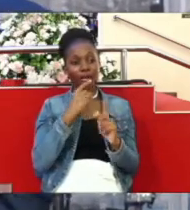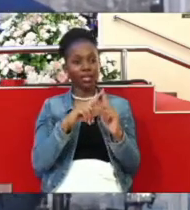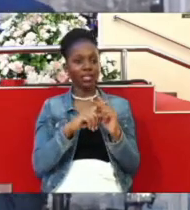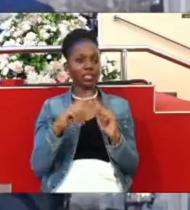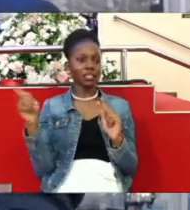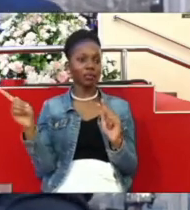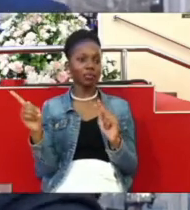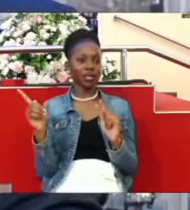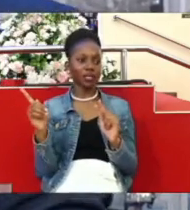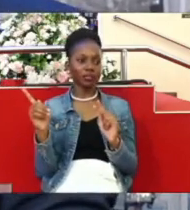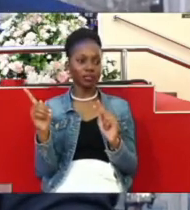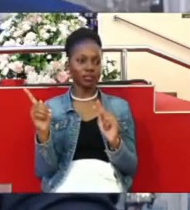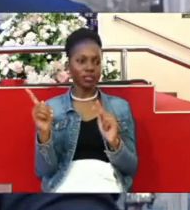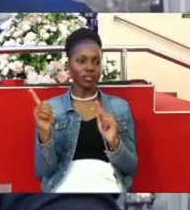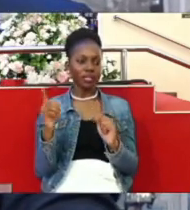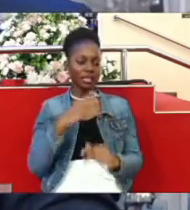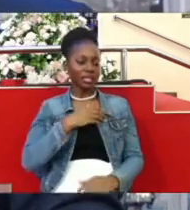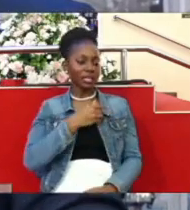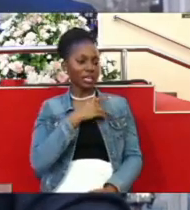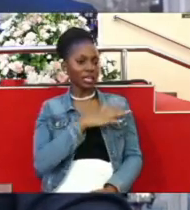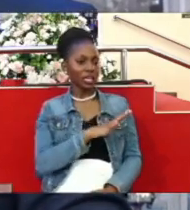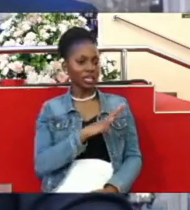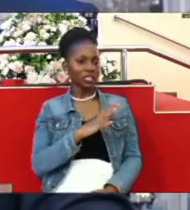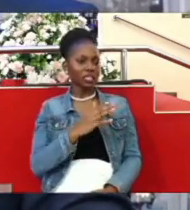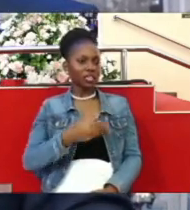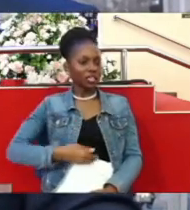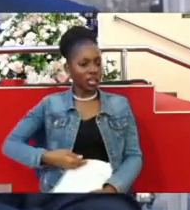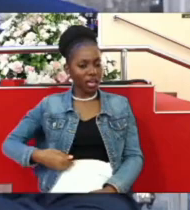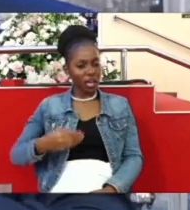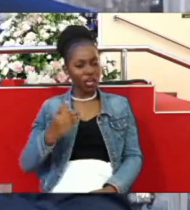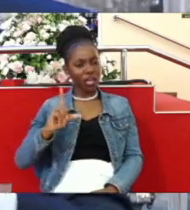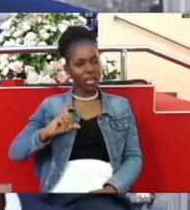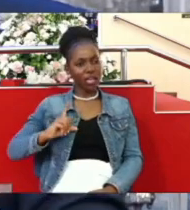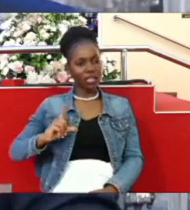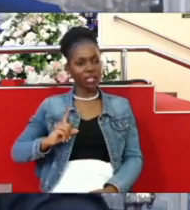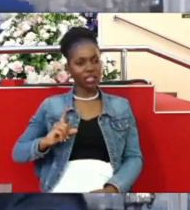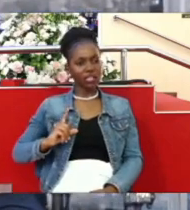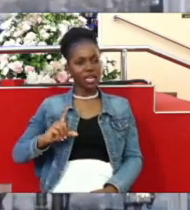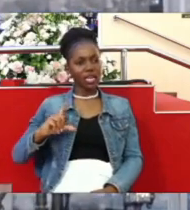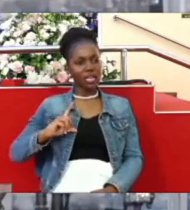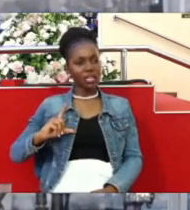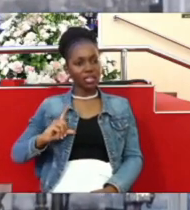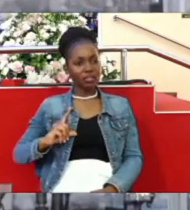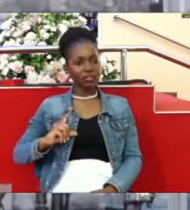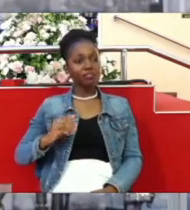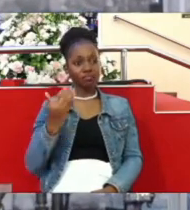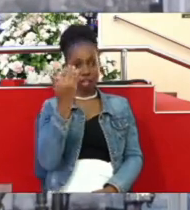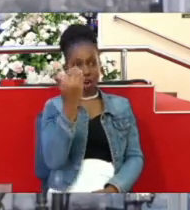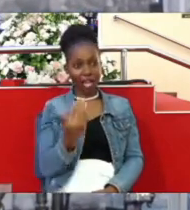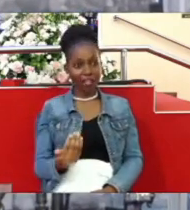Nobody wants you. And you are wondering, now my life has been ruined.